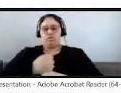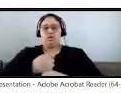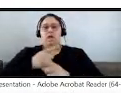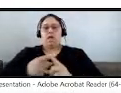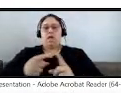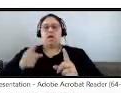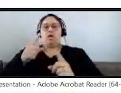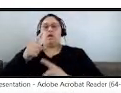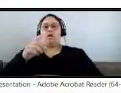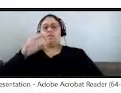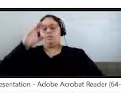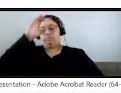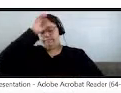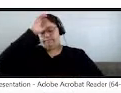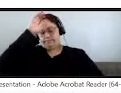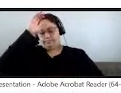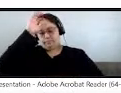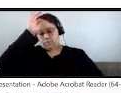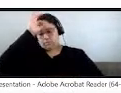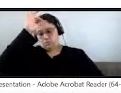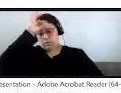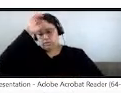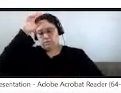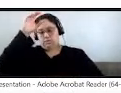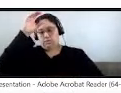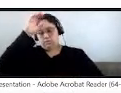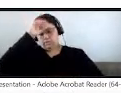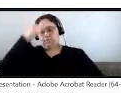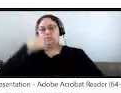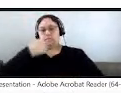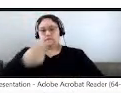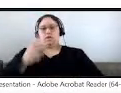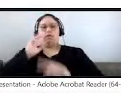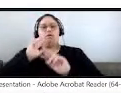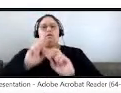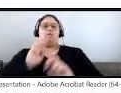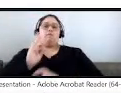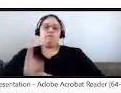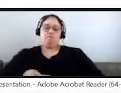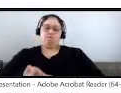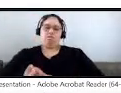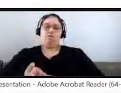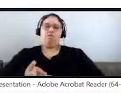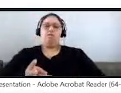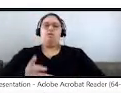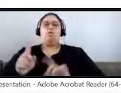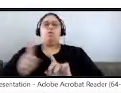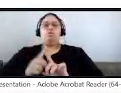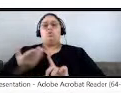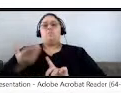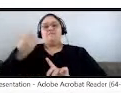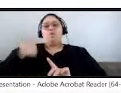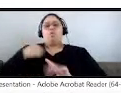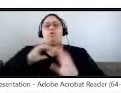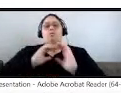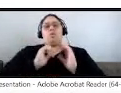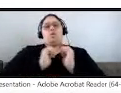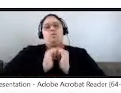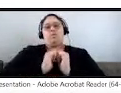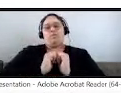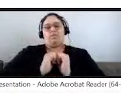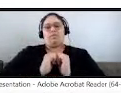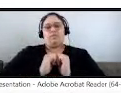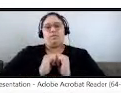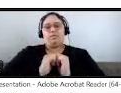brigadier had indicated that it's something that they will be looking into. We've also previously communicated with